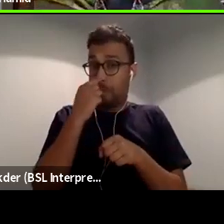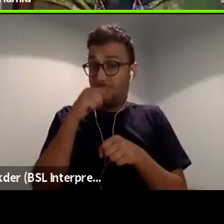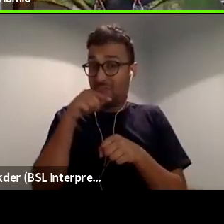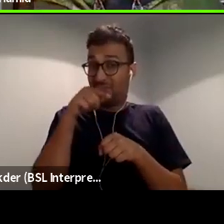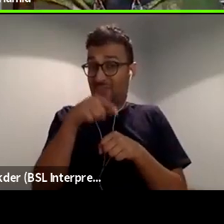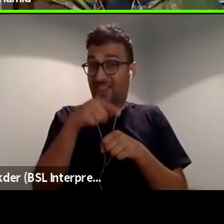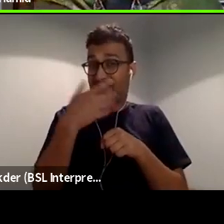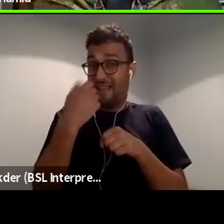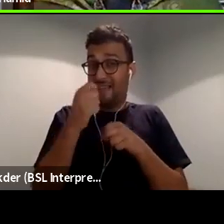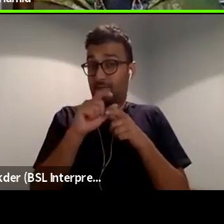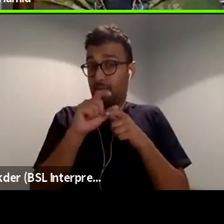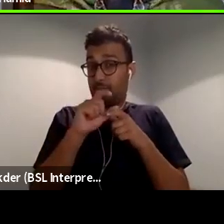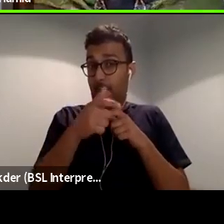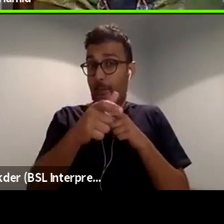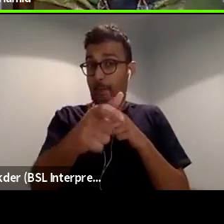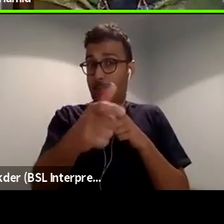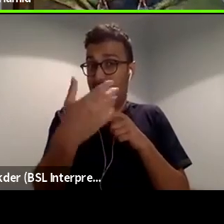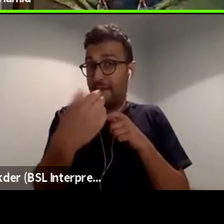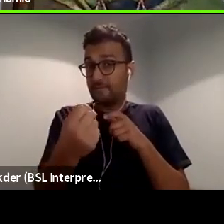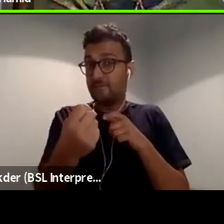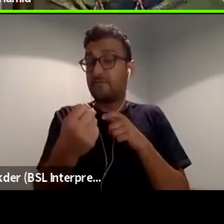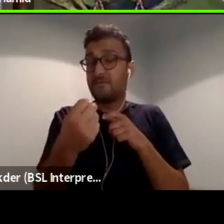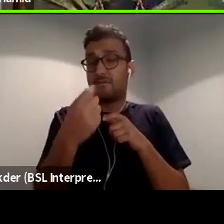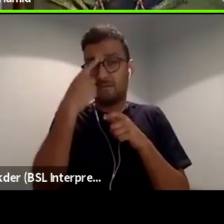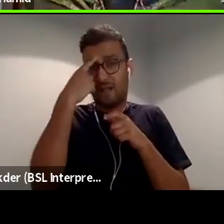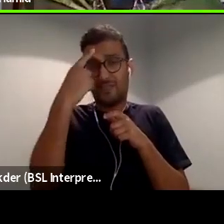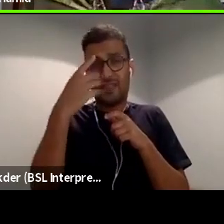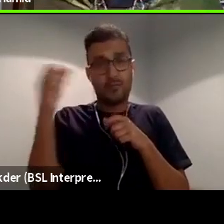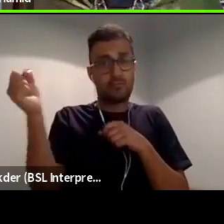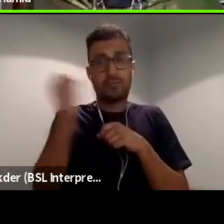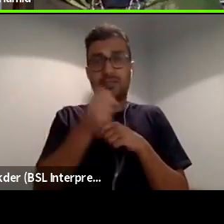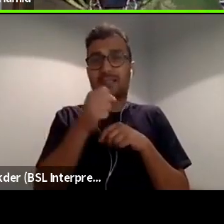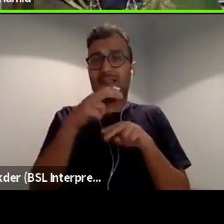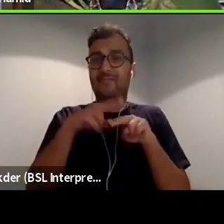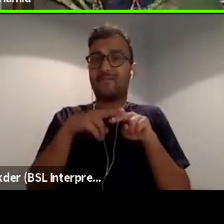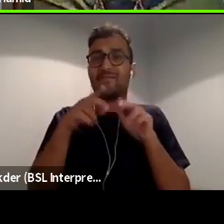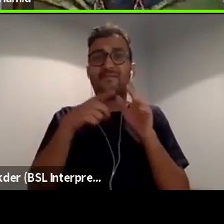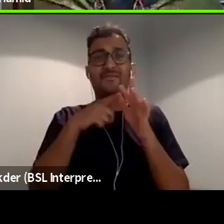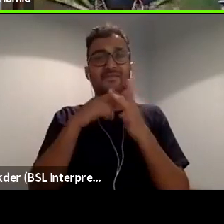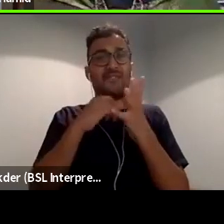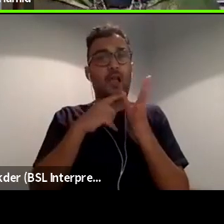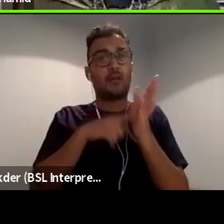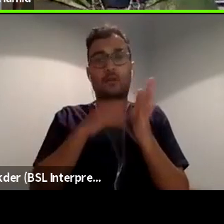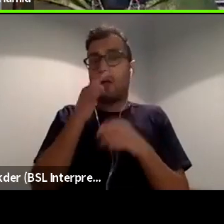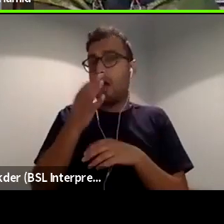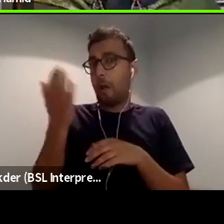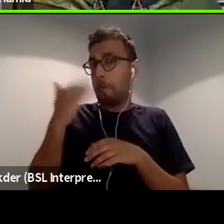Faisal in, because yeah, I think there was some change afoot.